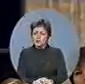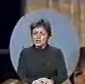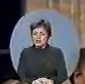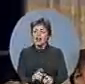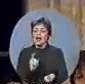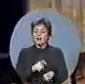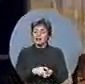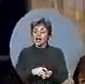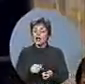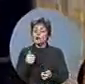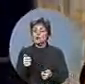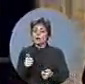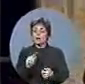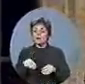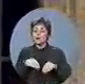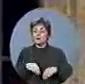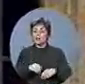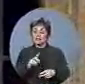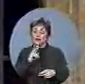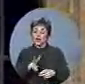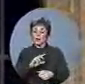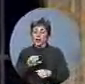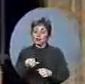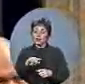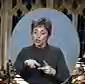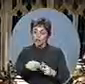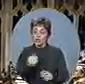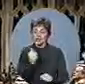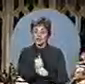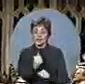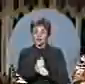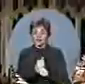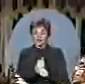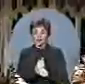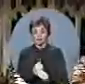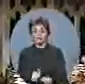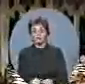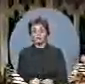calling on us to act as Canadians, does he continue to deny?